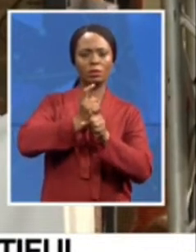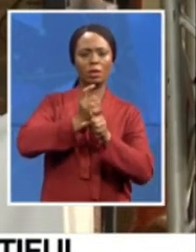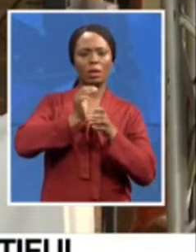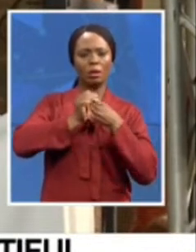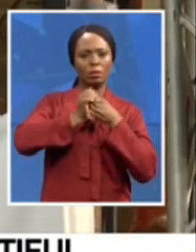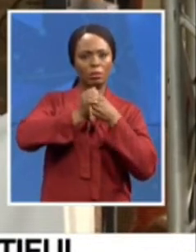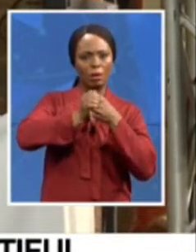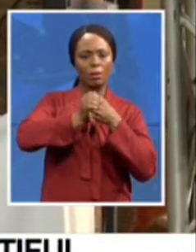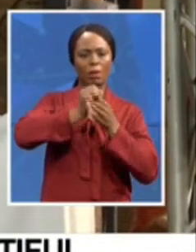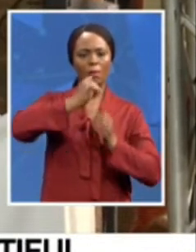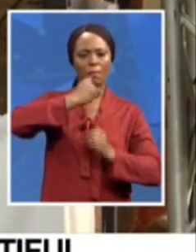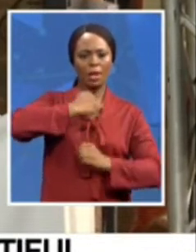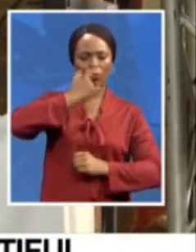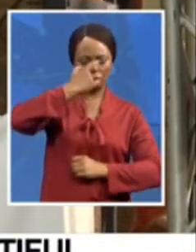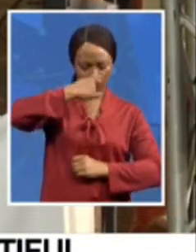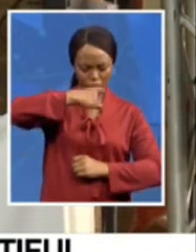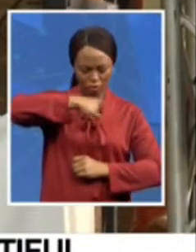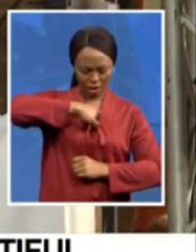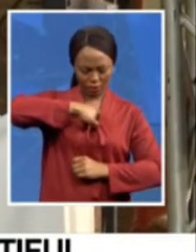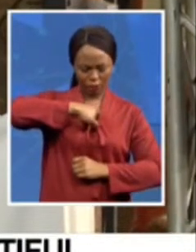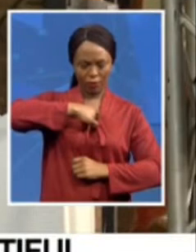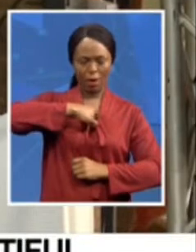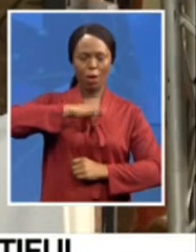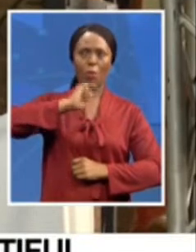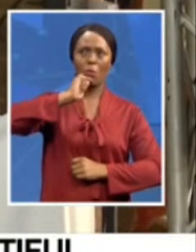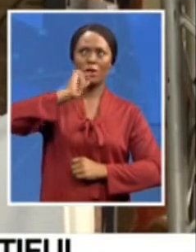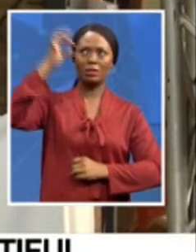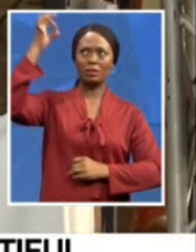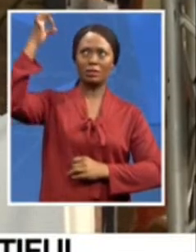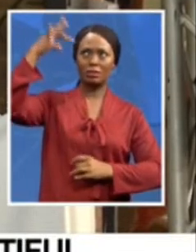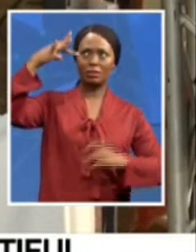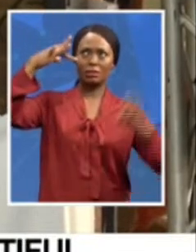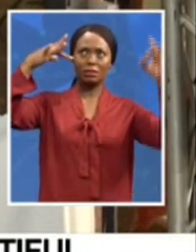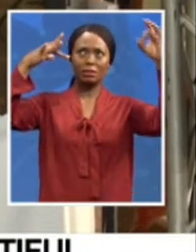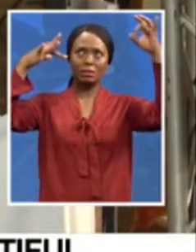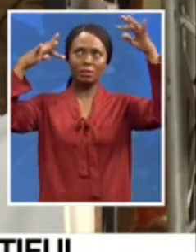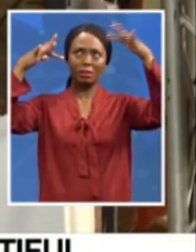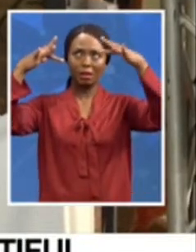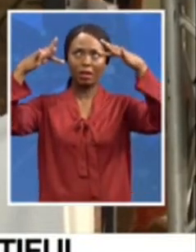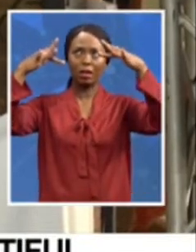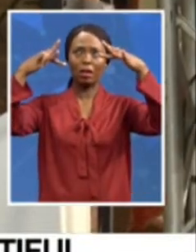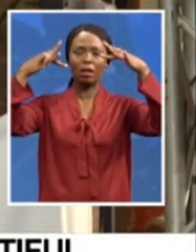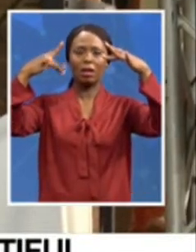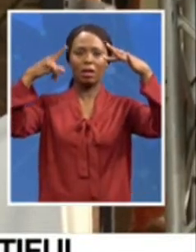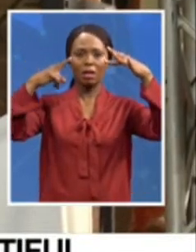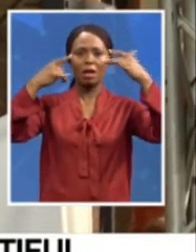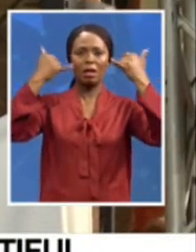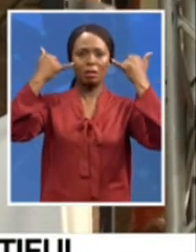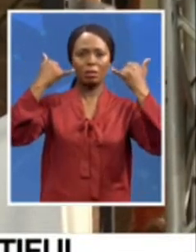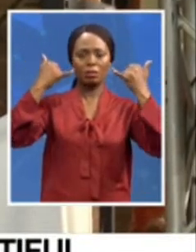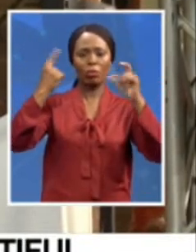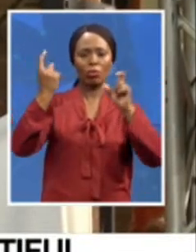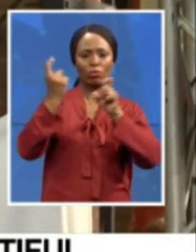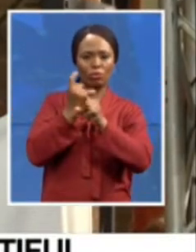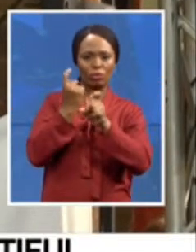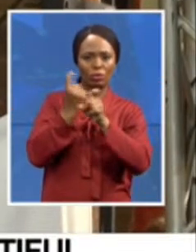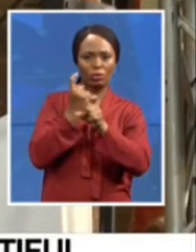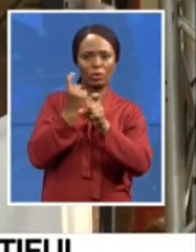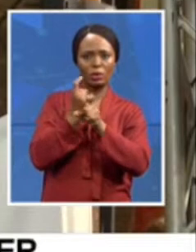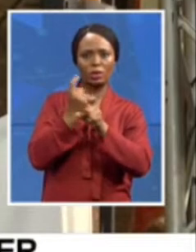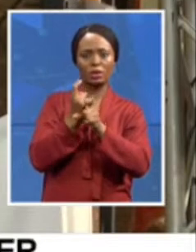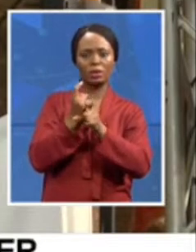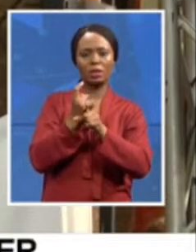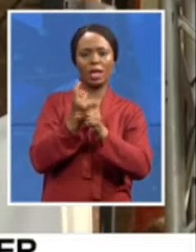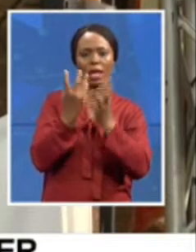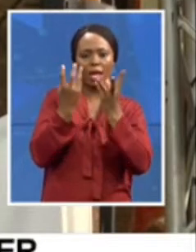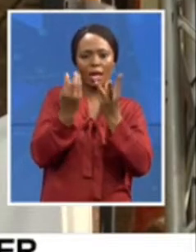star, radiant and splendorous, cultivating tender saplings into thriving woodlands, their fledgling stems growing